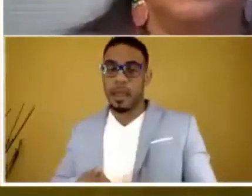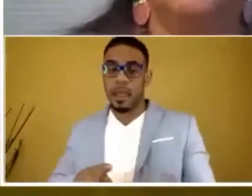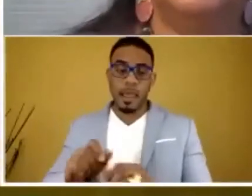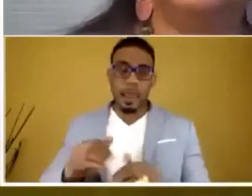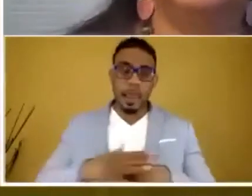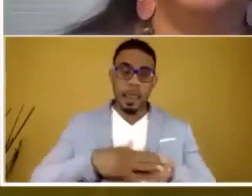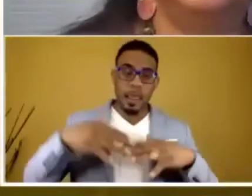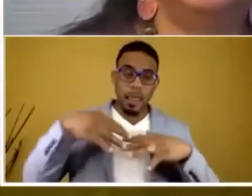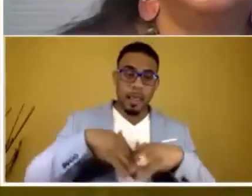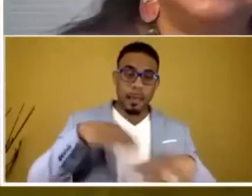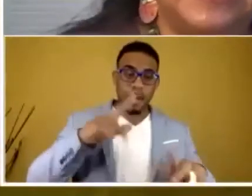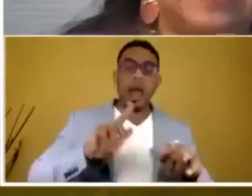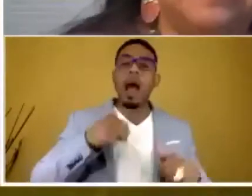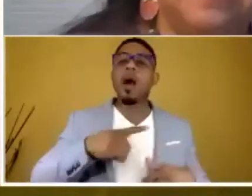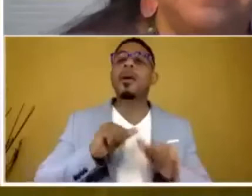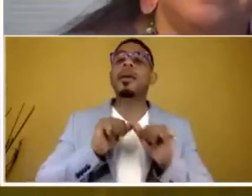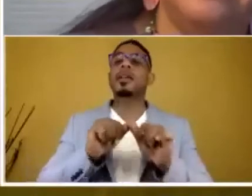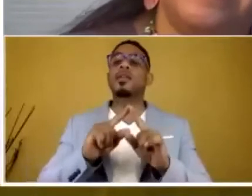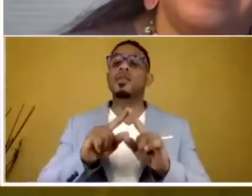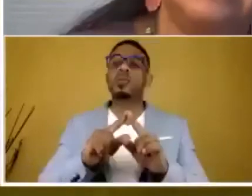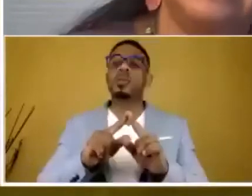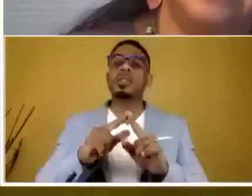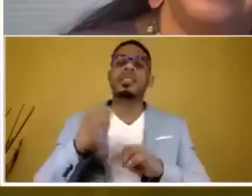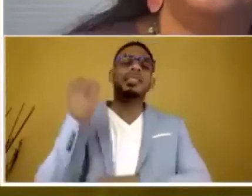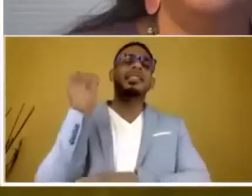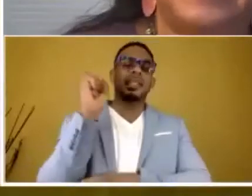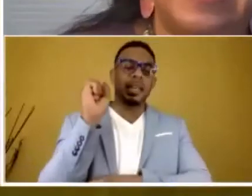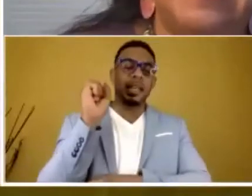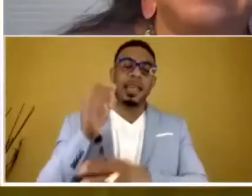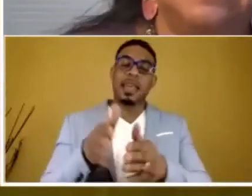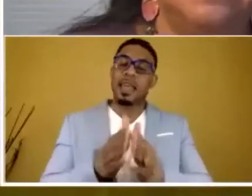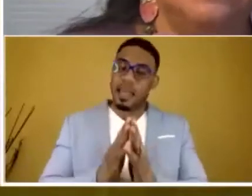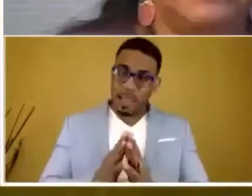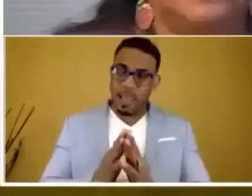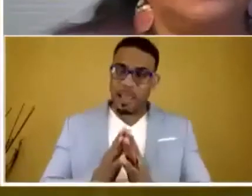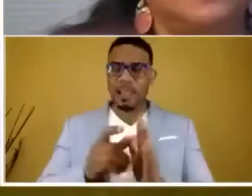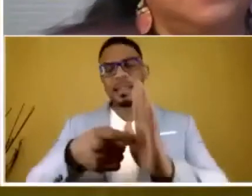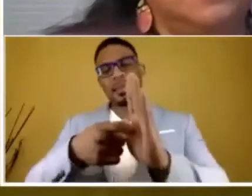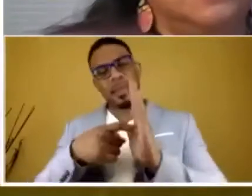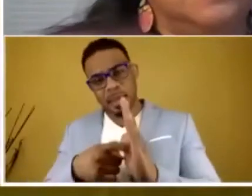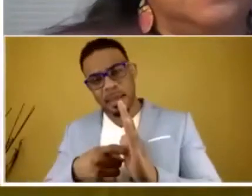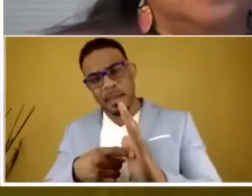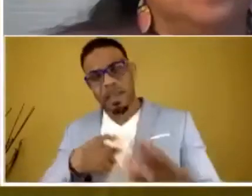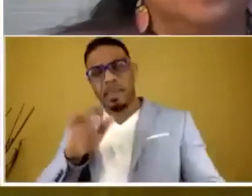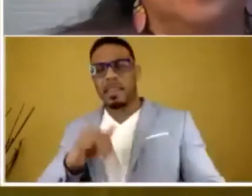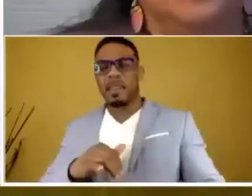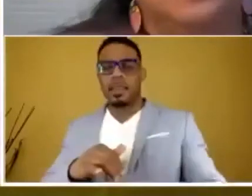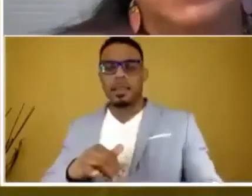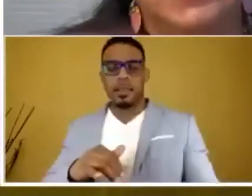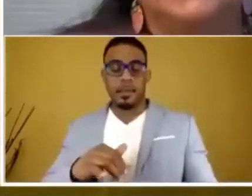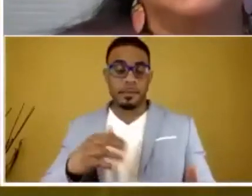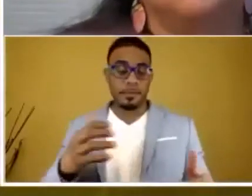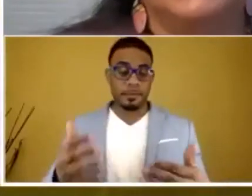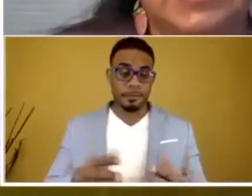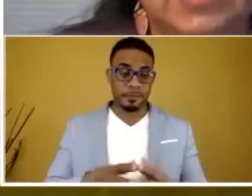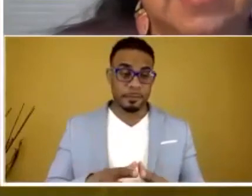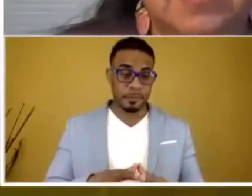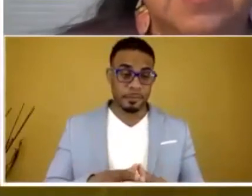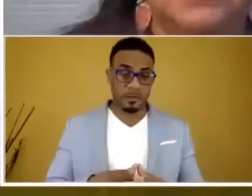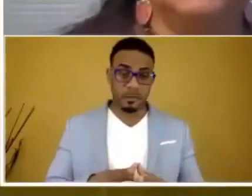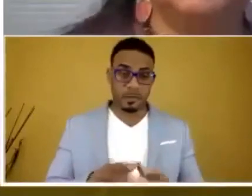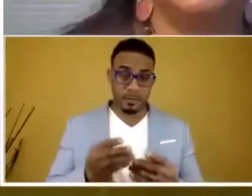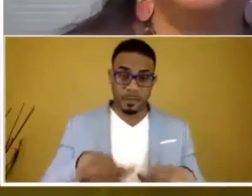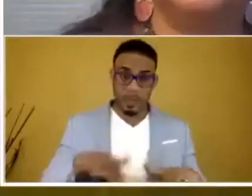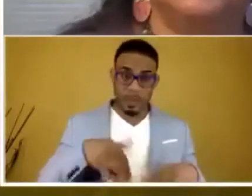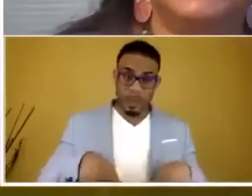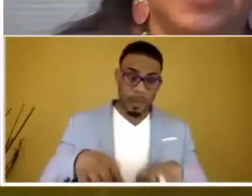people, how are we continuing to stand and ask and demand that the lands that were taken,